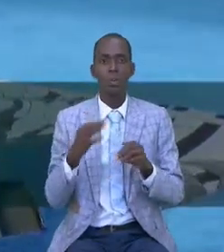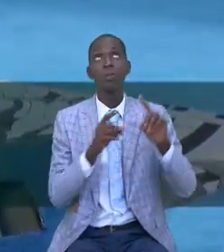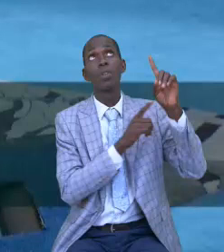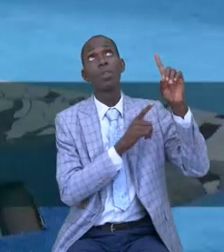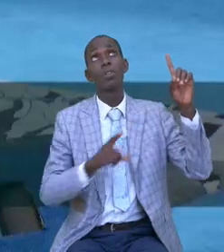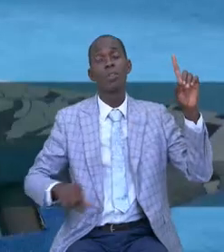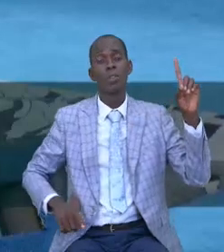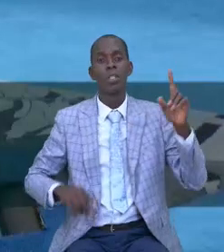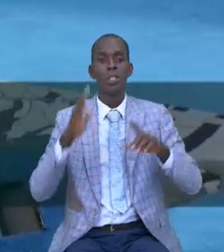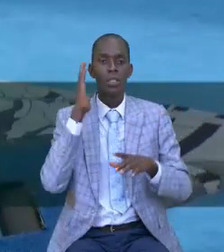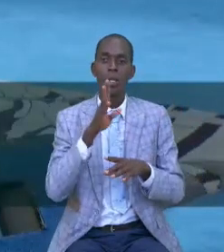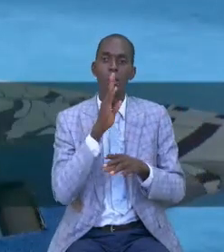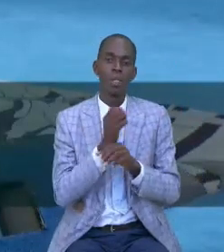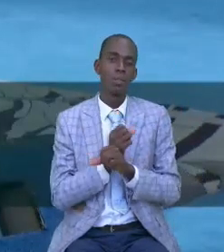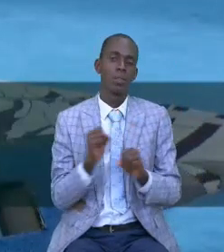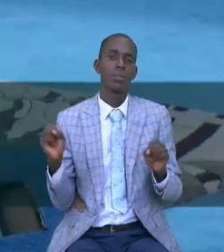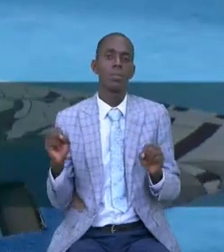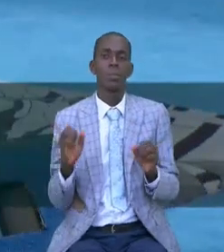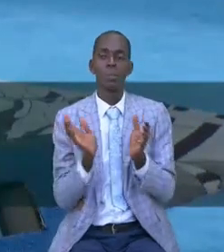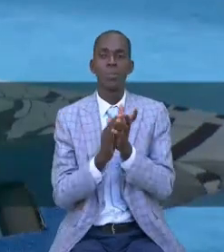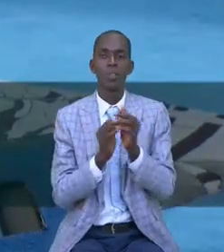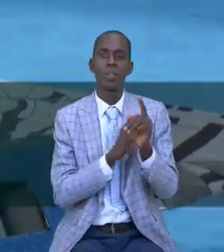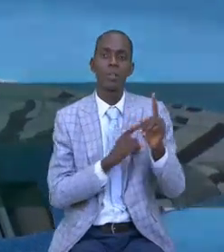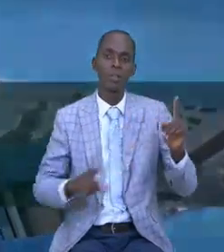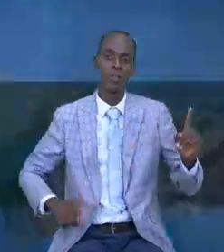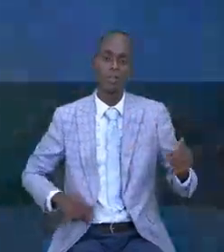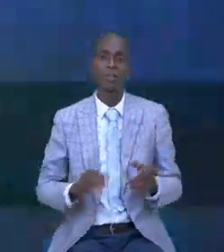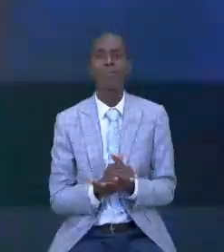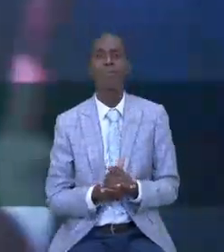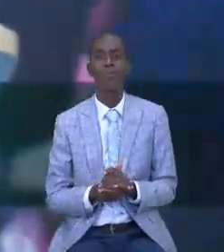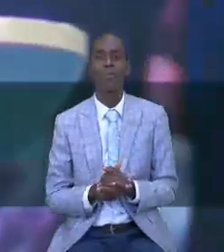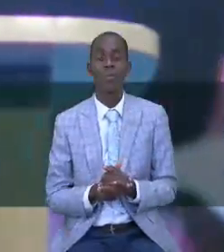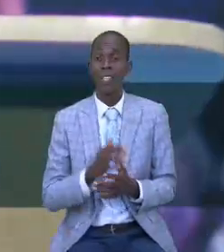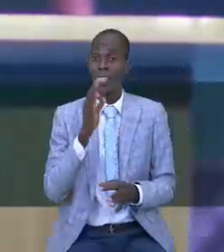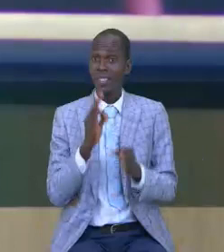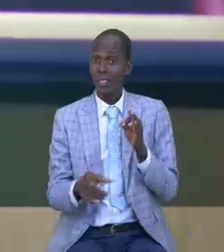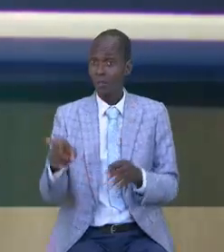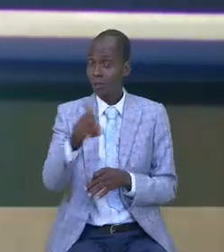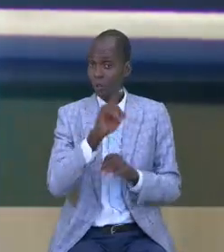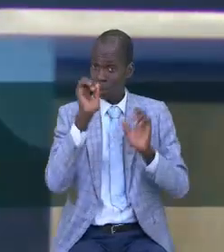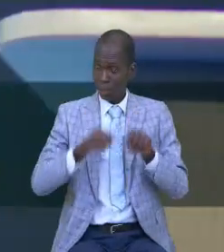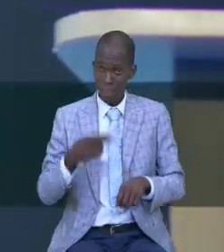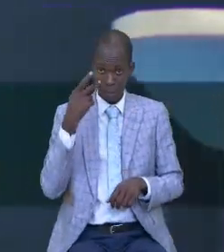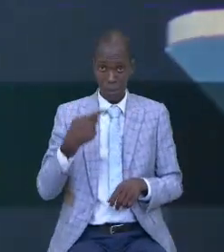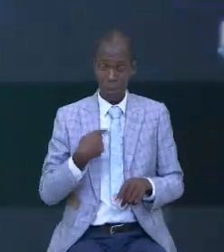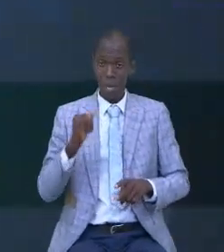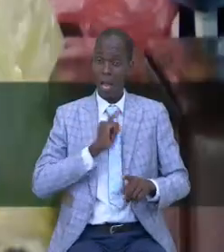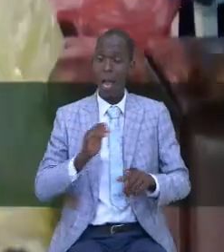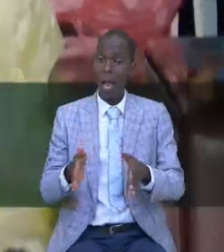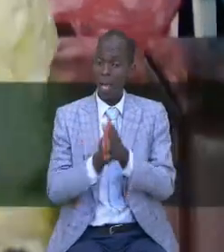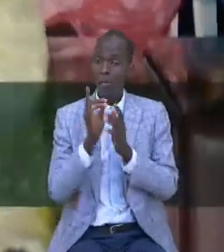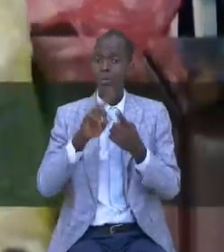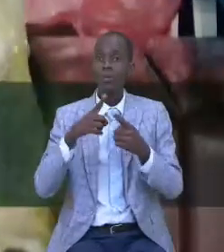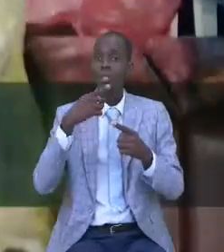Lord shall be saved. Praise the Lord. If you are there, I said, praise the